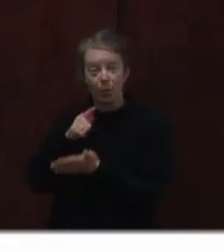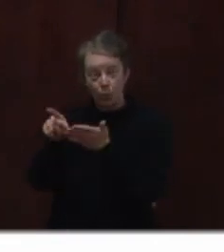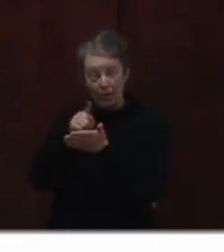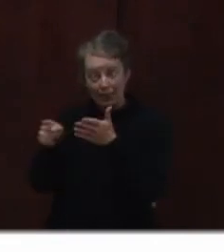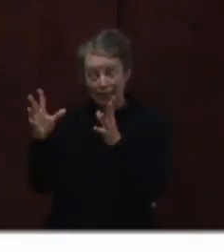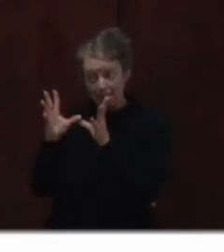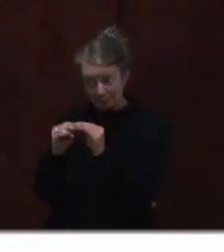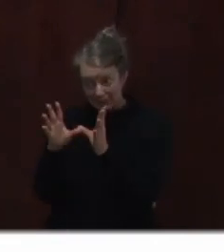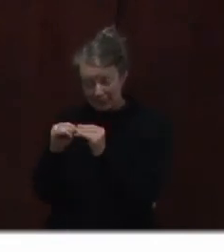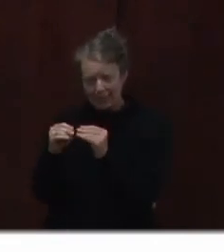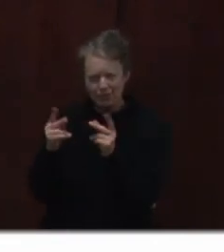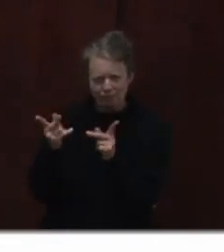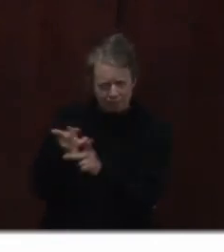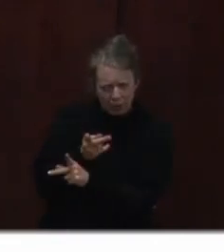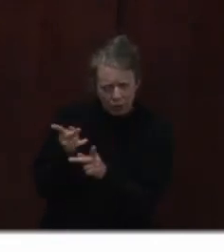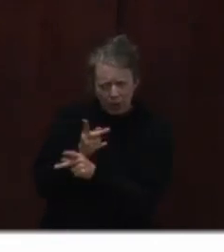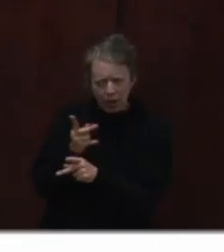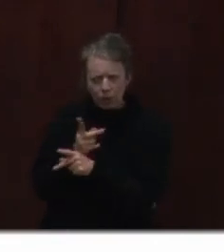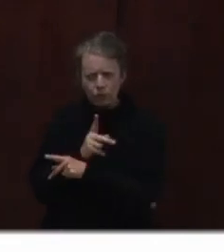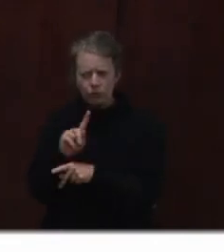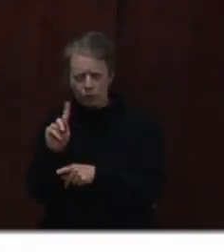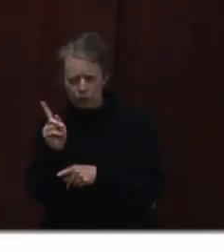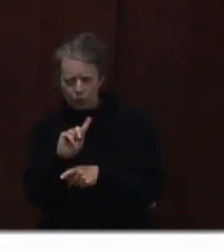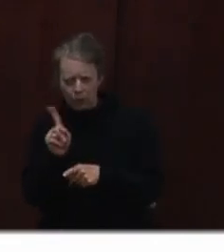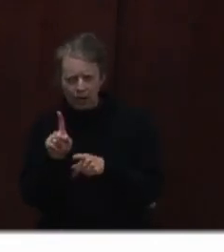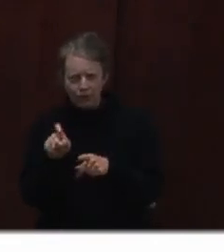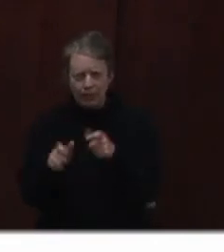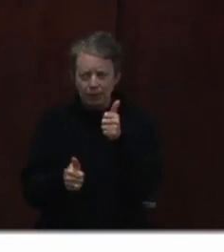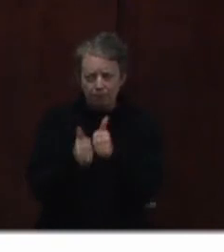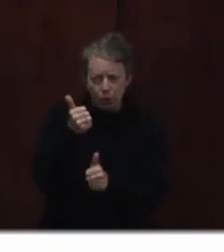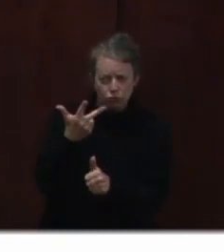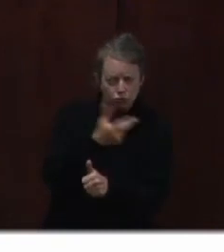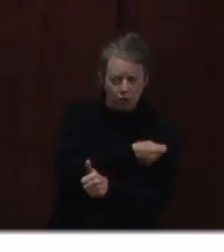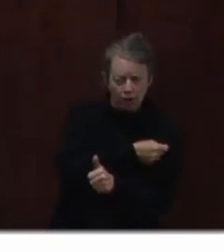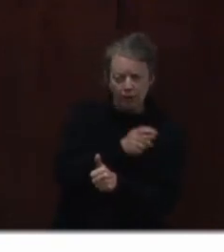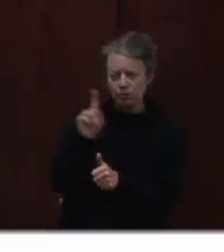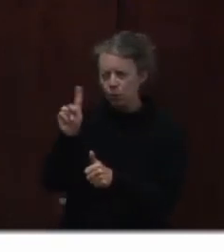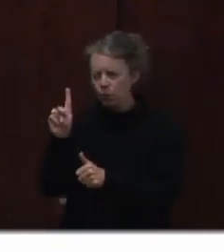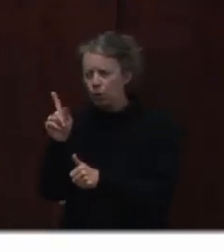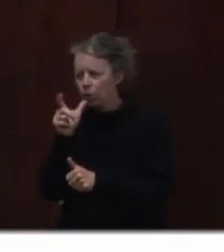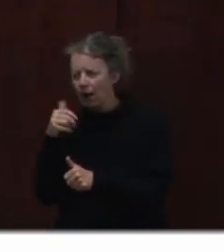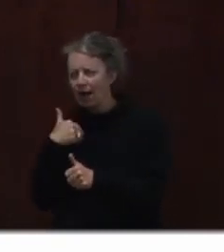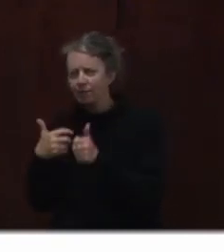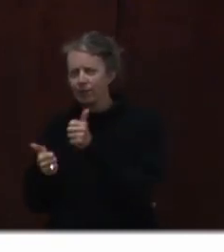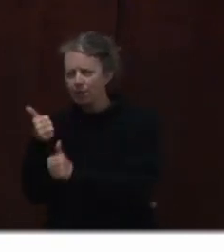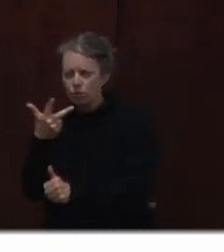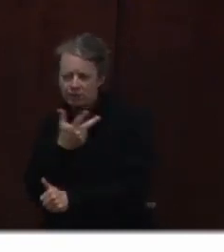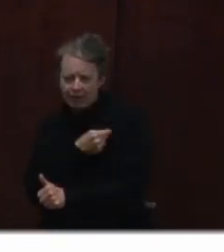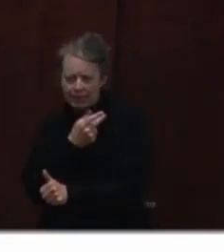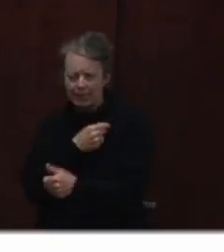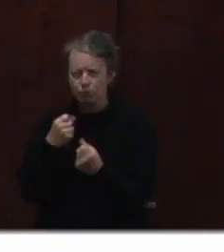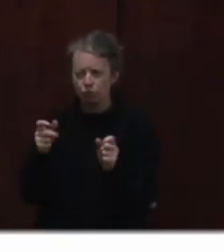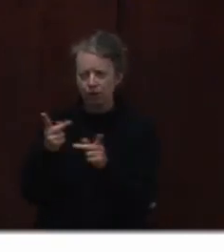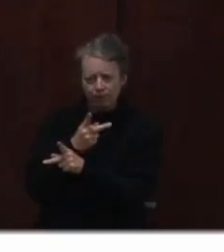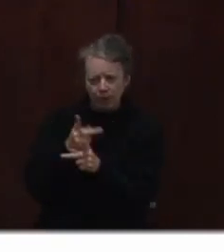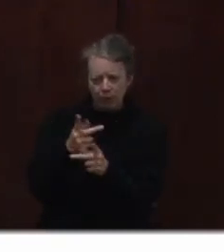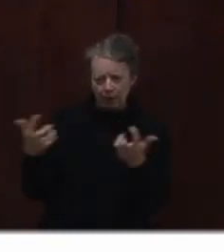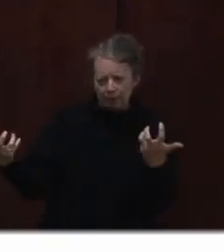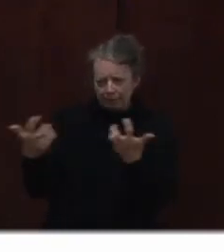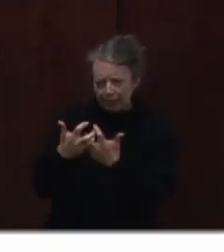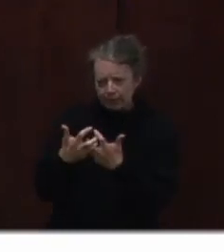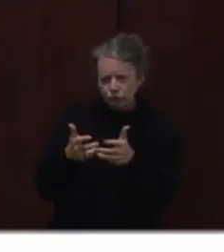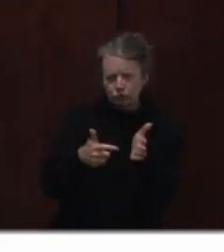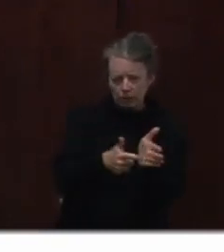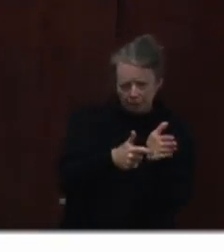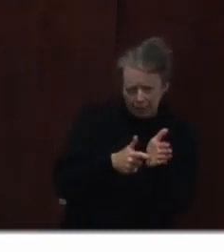capacity lies and where the vaccine stores lie, and we match those up with demand, trying to make sure that we get the vaccine out in